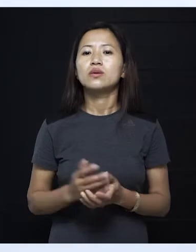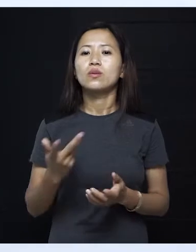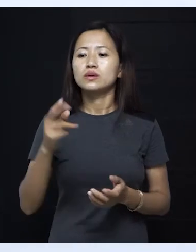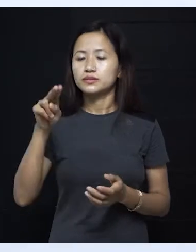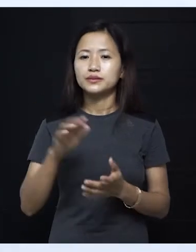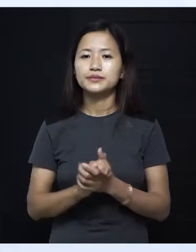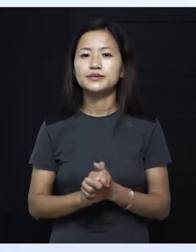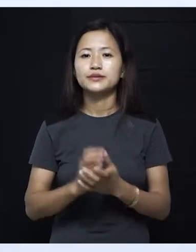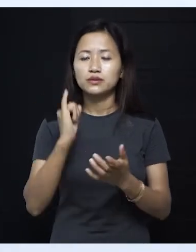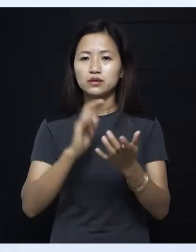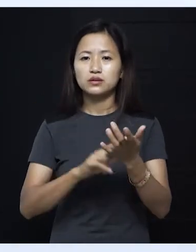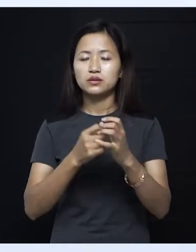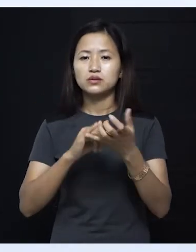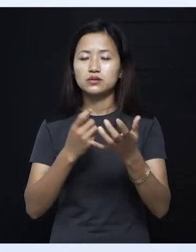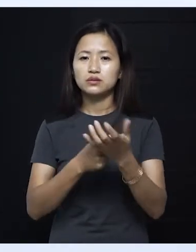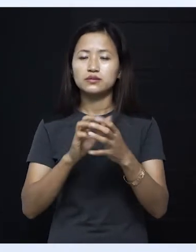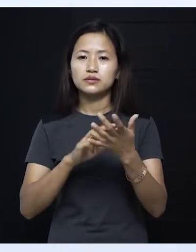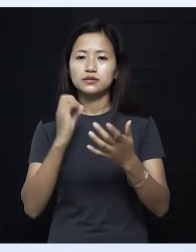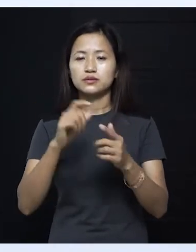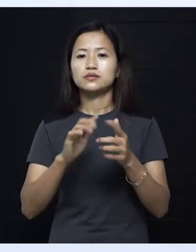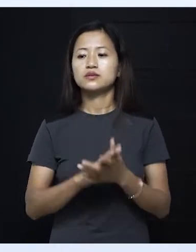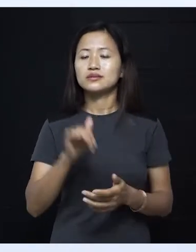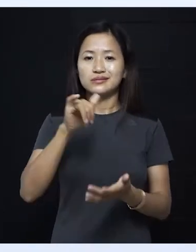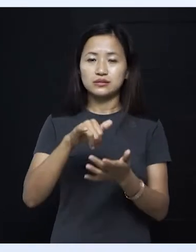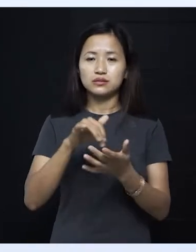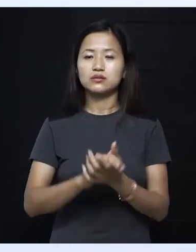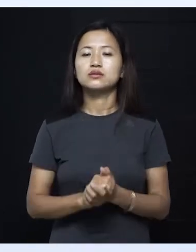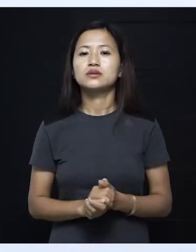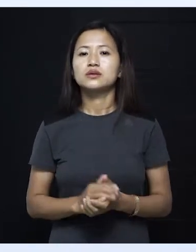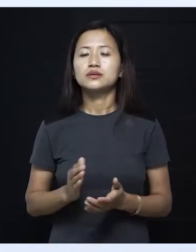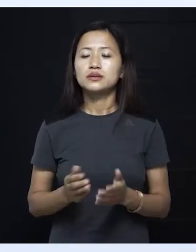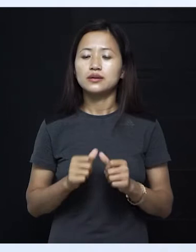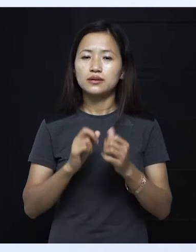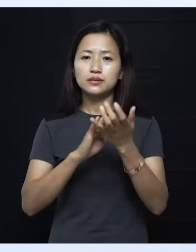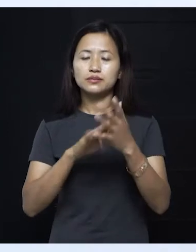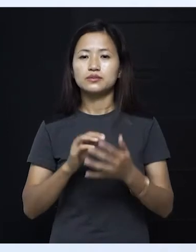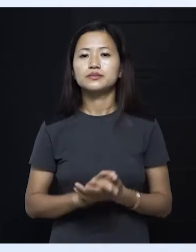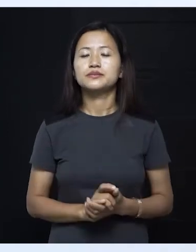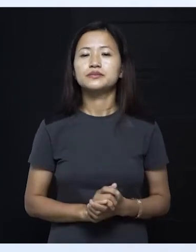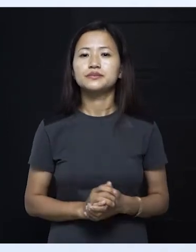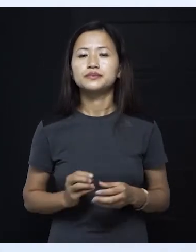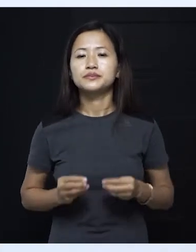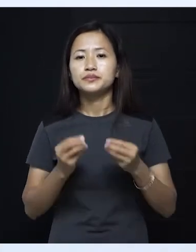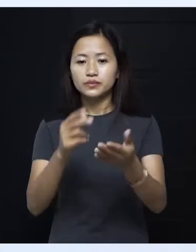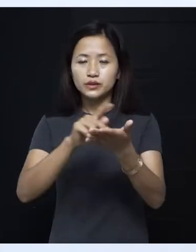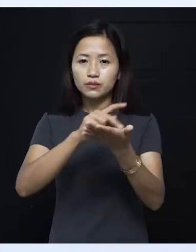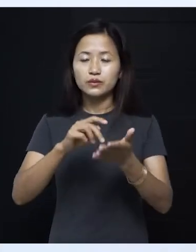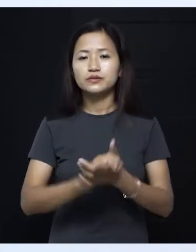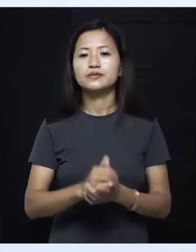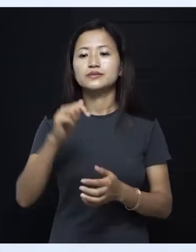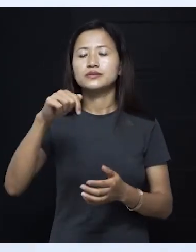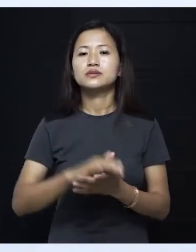what we meant by insurance. Okay, so this is also, or this was also implemented. Then apart from